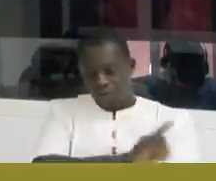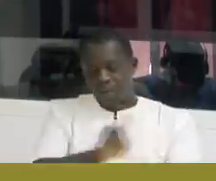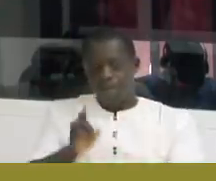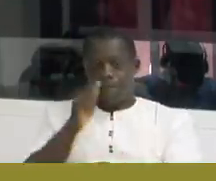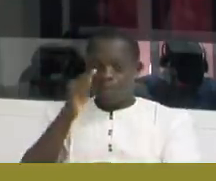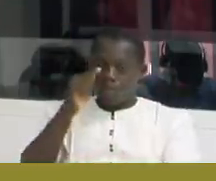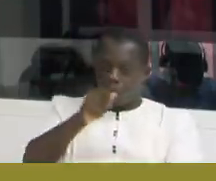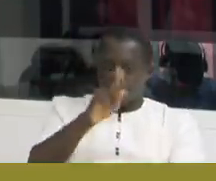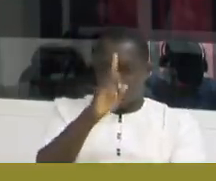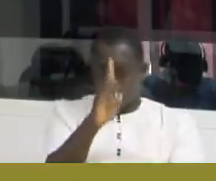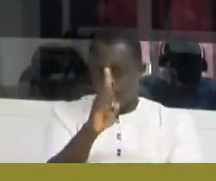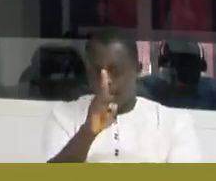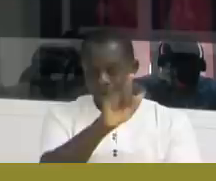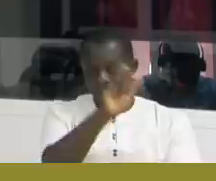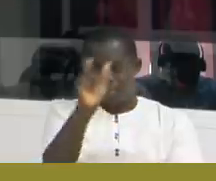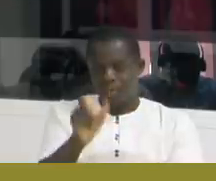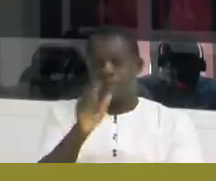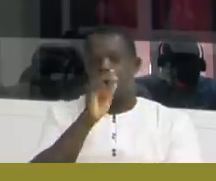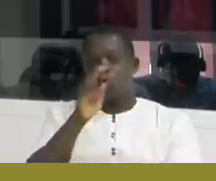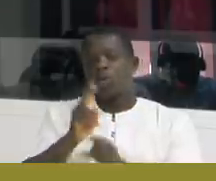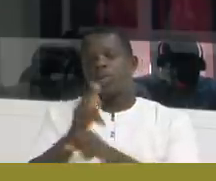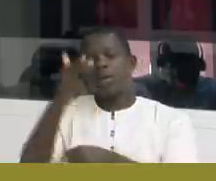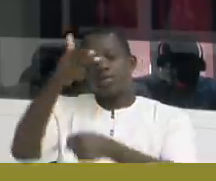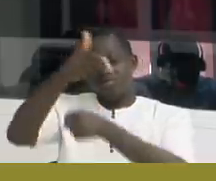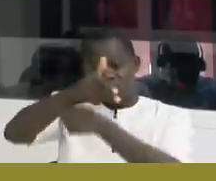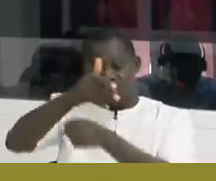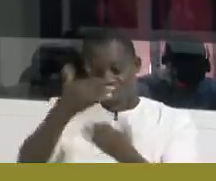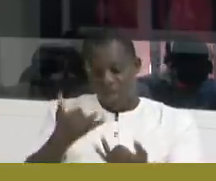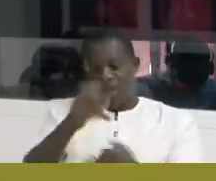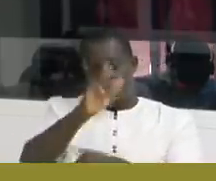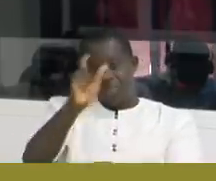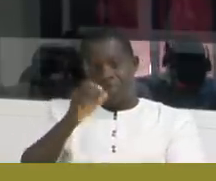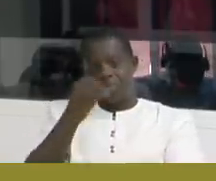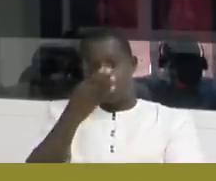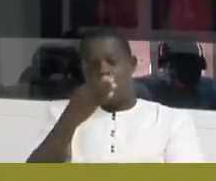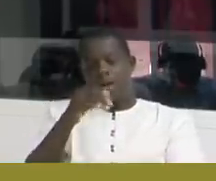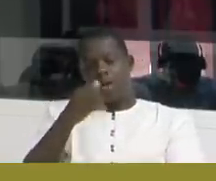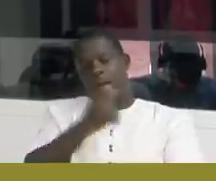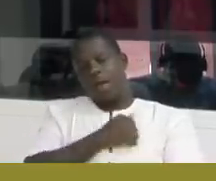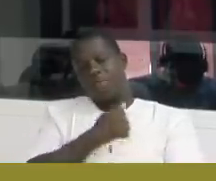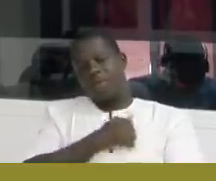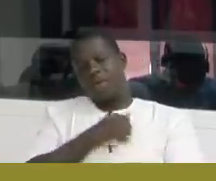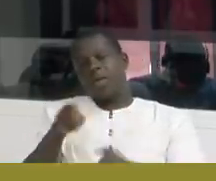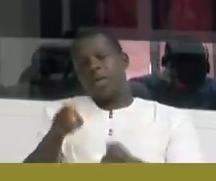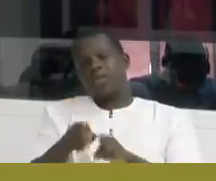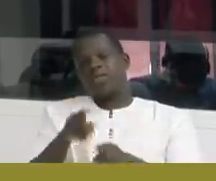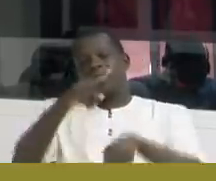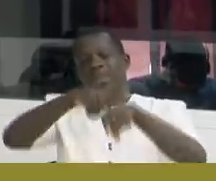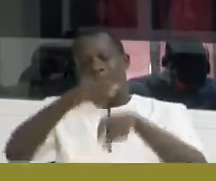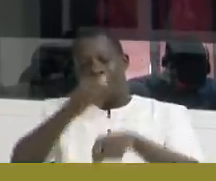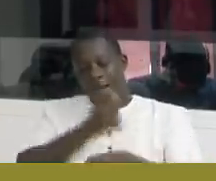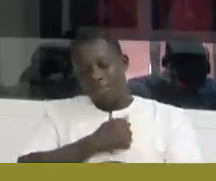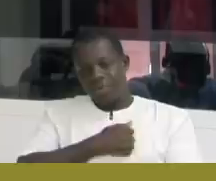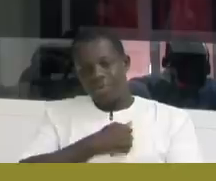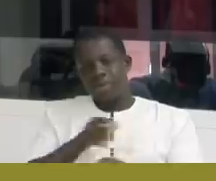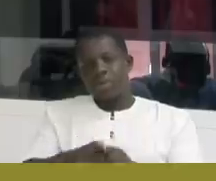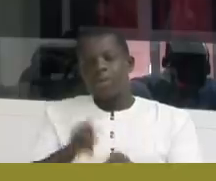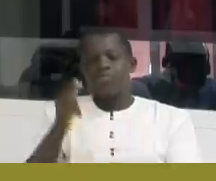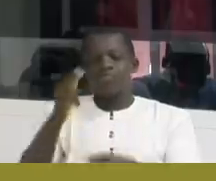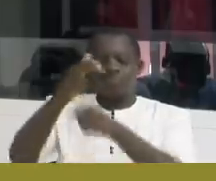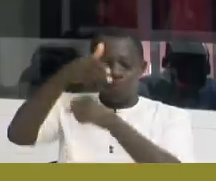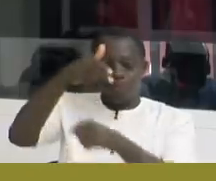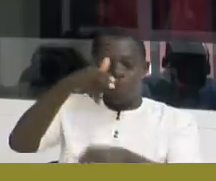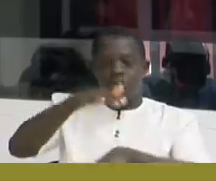person as being the shooter. And that person conveniently said, I merely threatened, and as I was threatening, a shot went